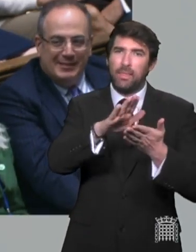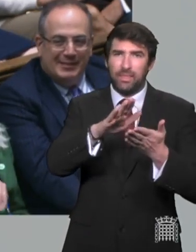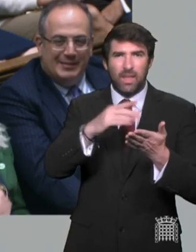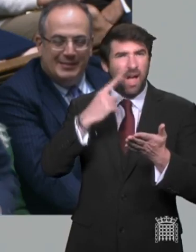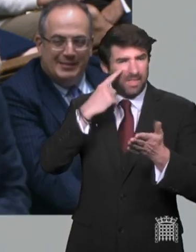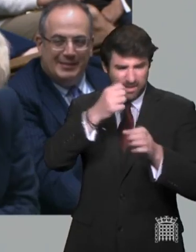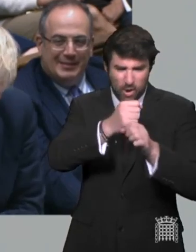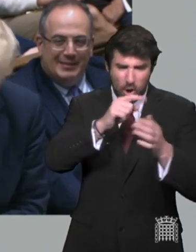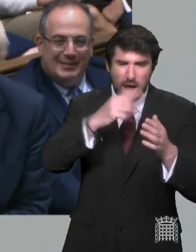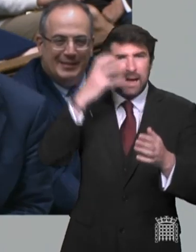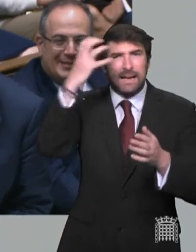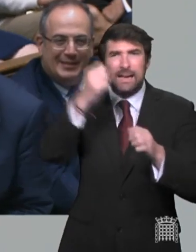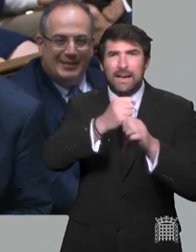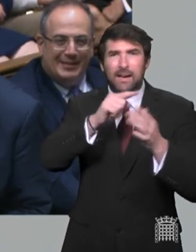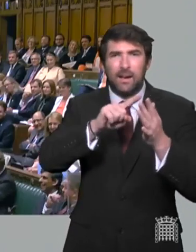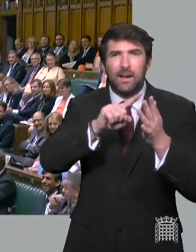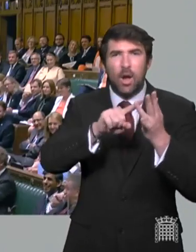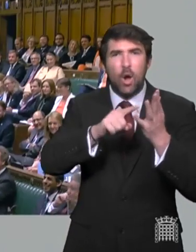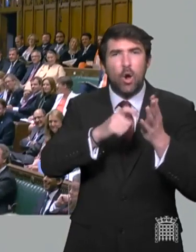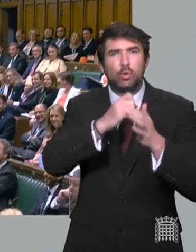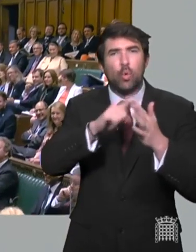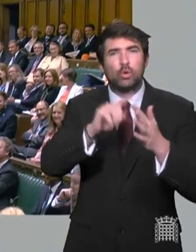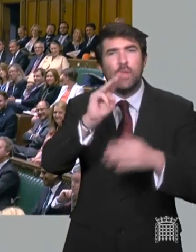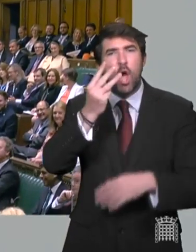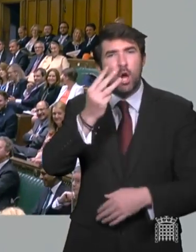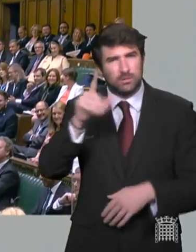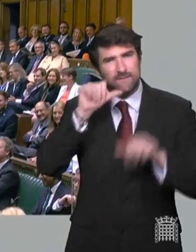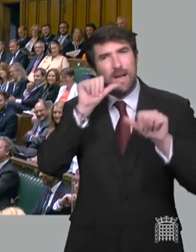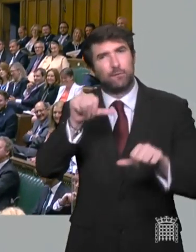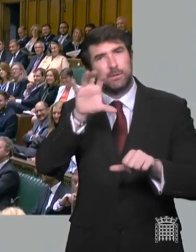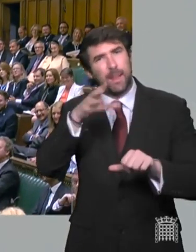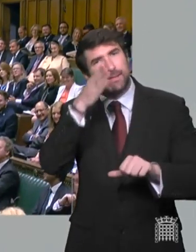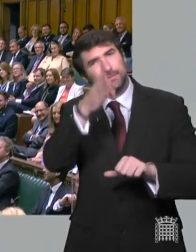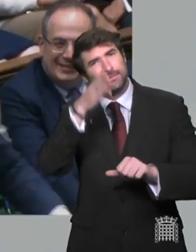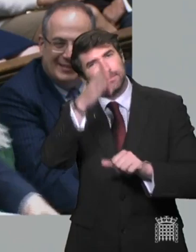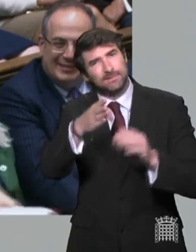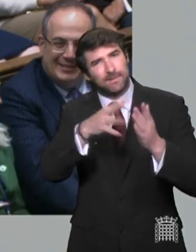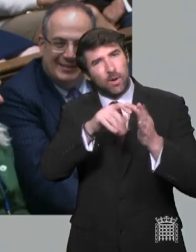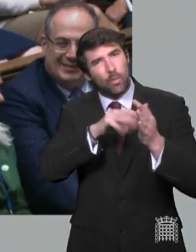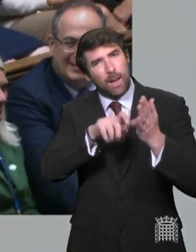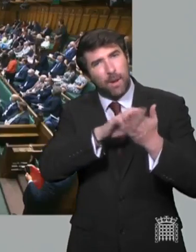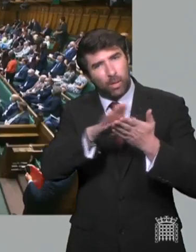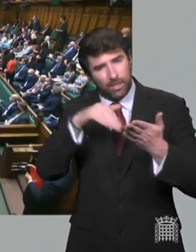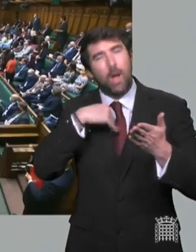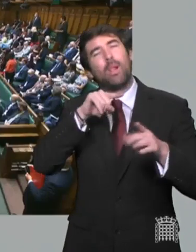by the Lord Chancellor. But I will do my utmost to oblige him.